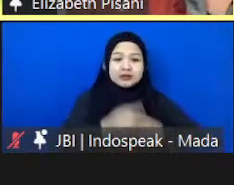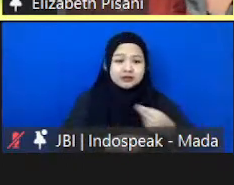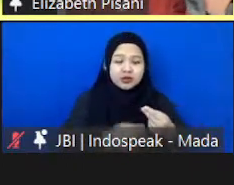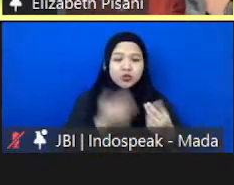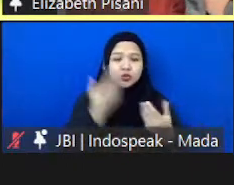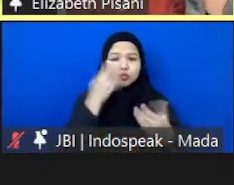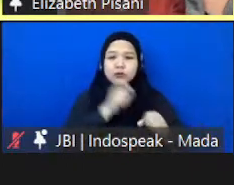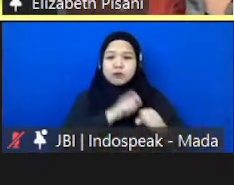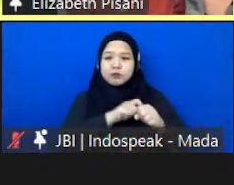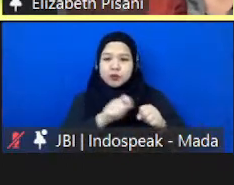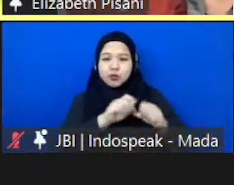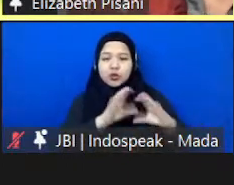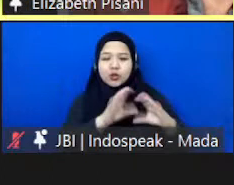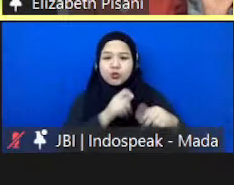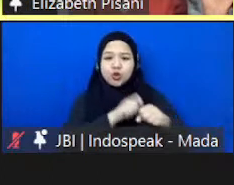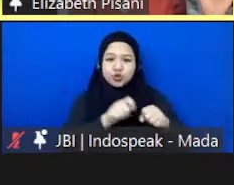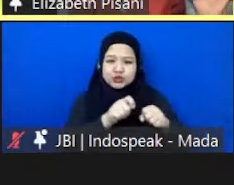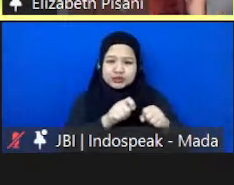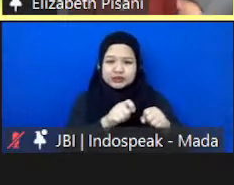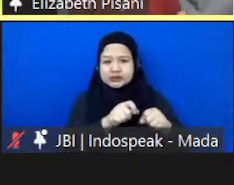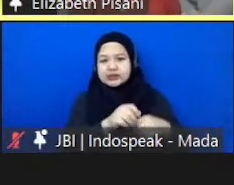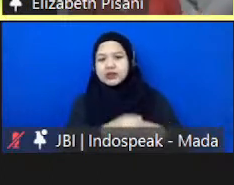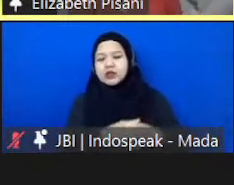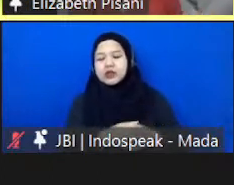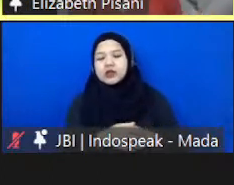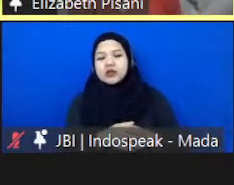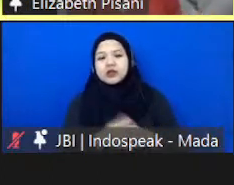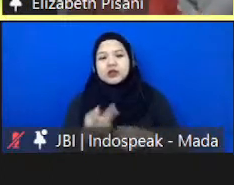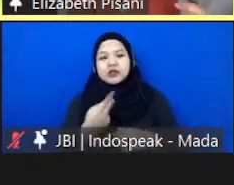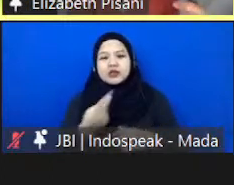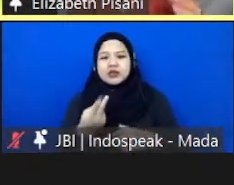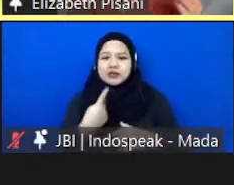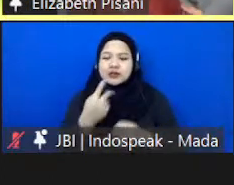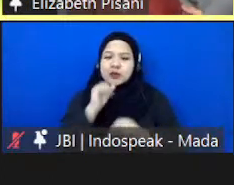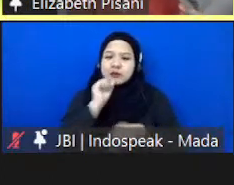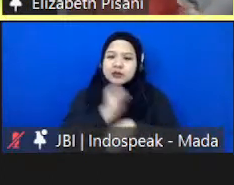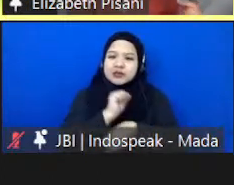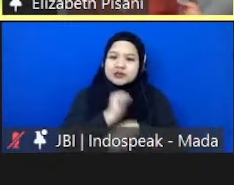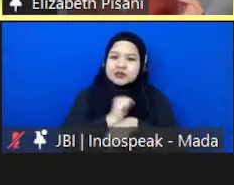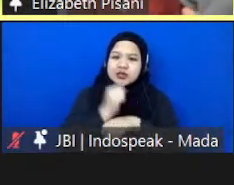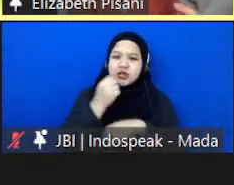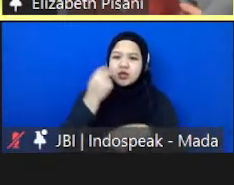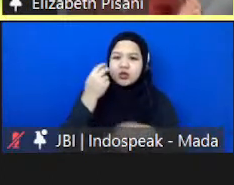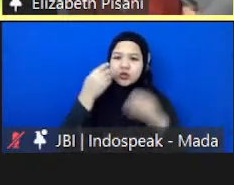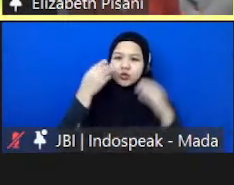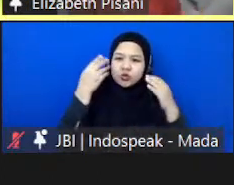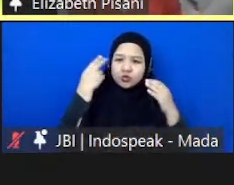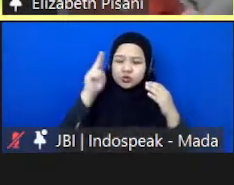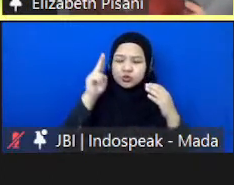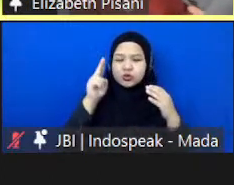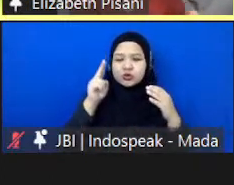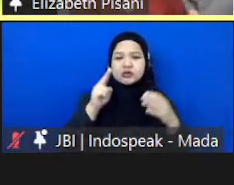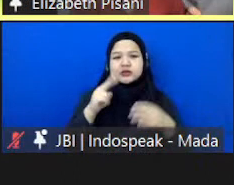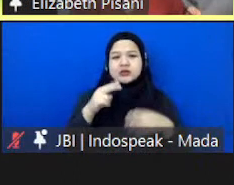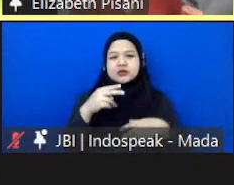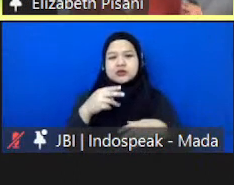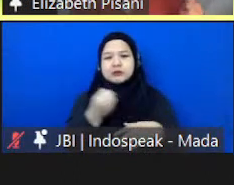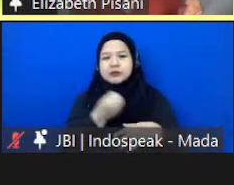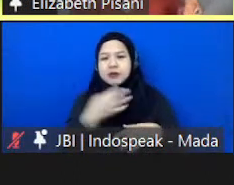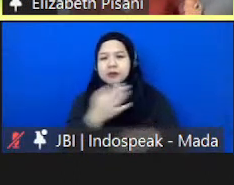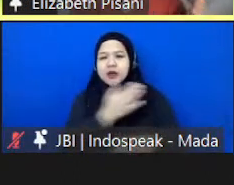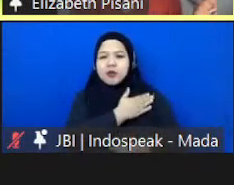prescribed product in Indonesia. Well, we did some work in principally in Kabupaten Malang in East